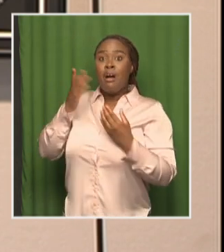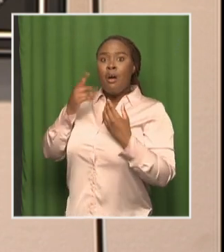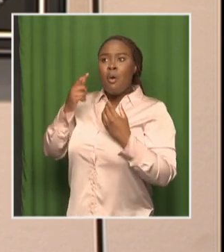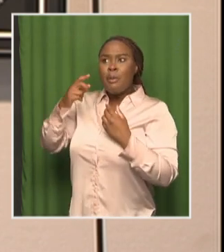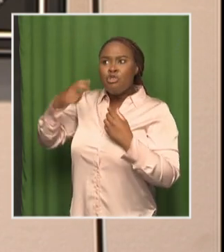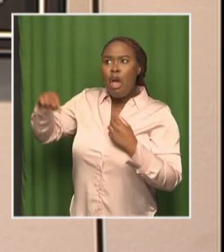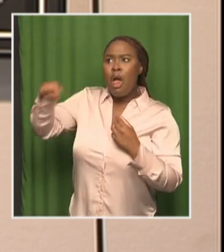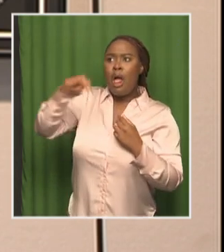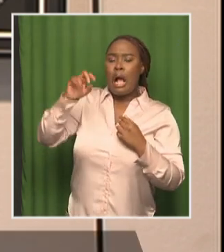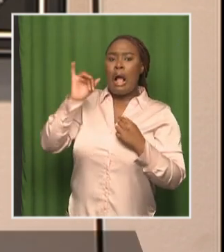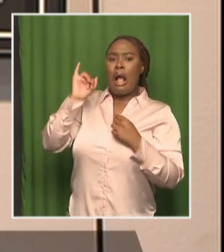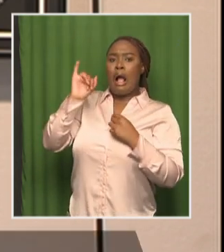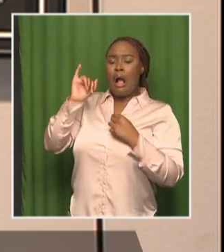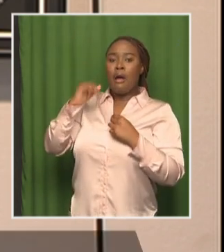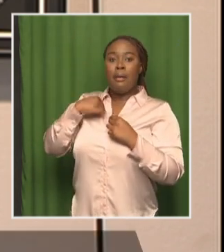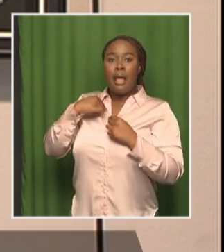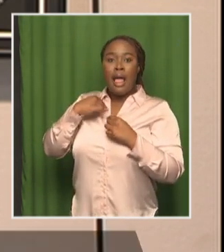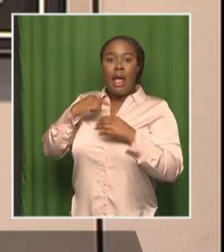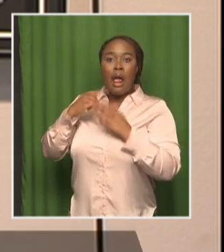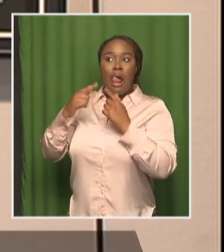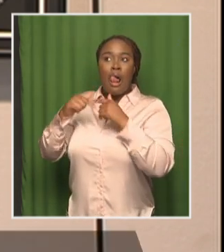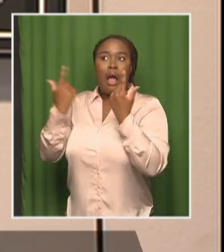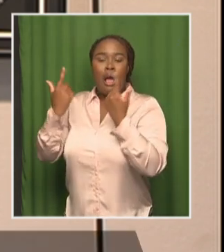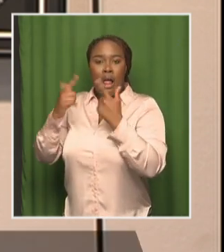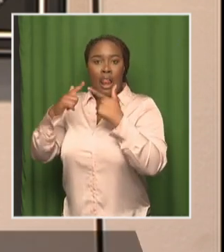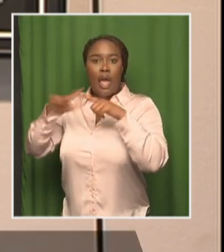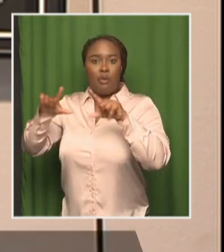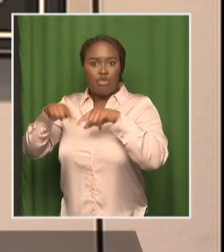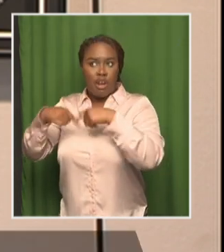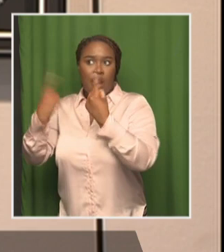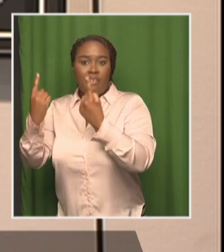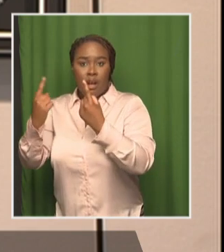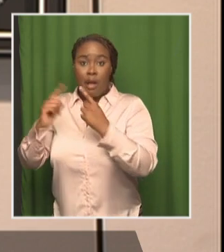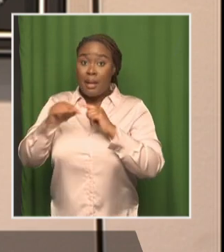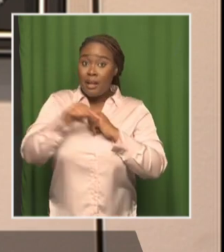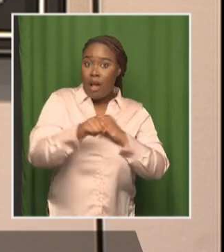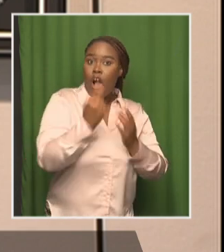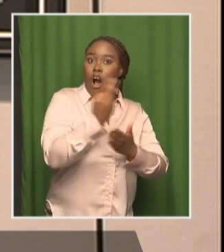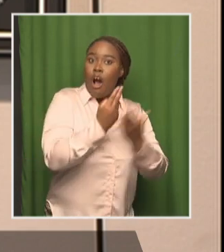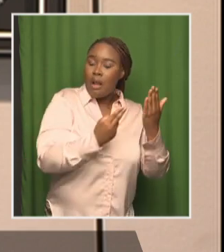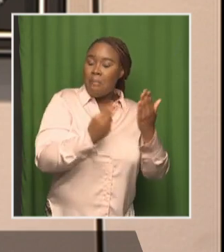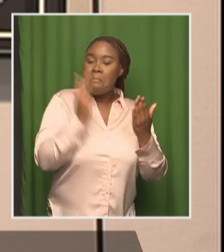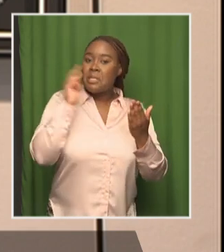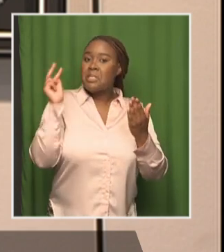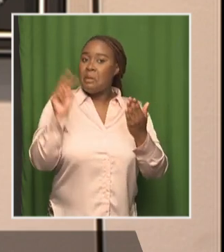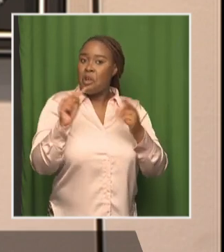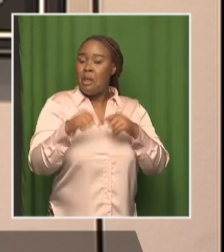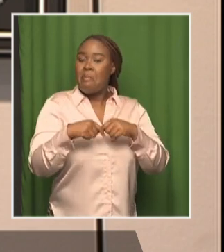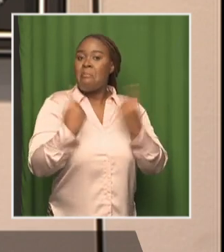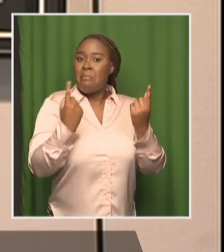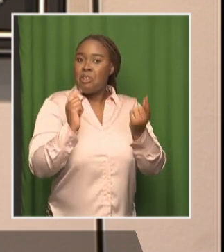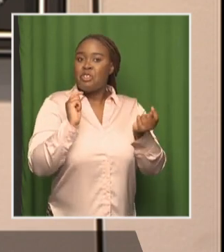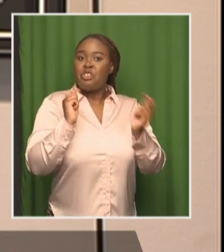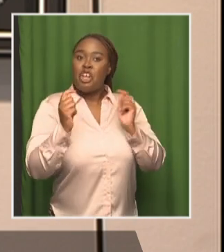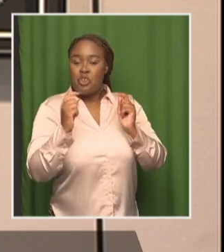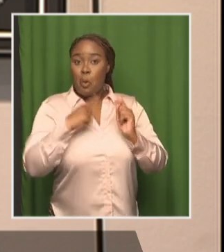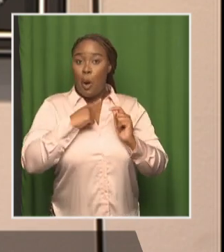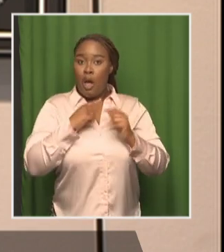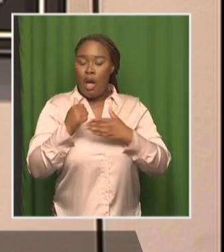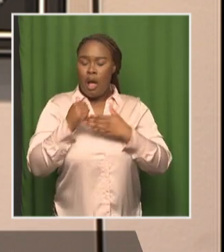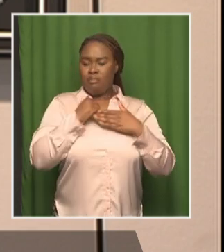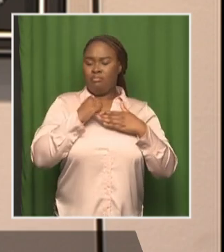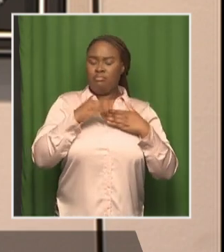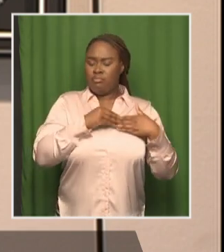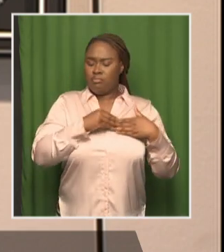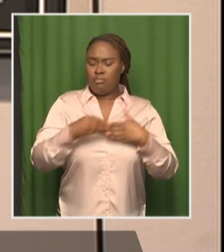it was a problem. So within the art, the perception changed a lot because it guided me to see